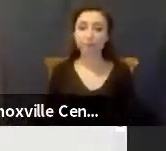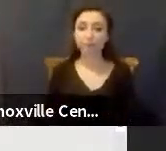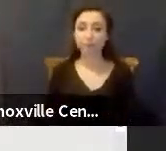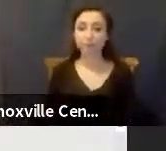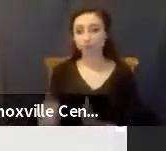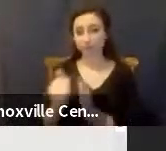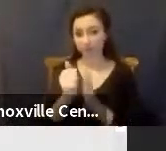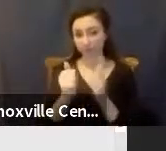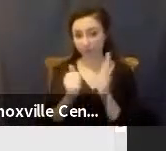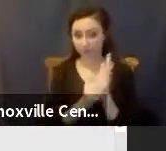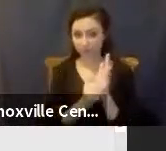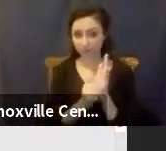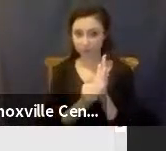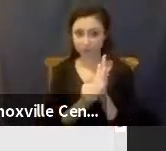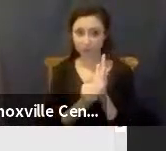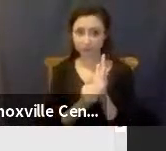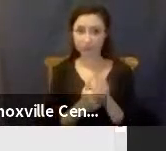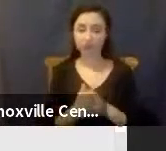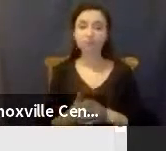agenda,